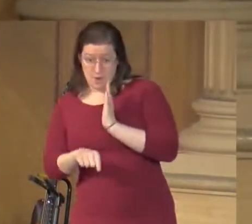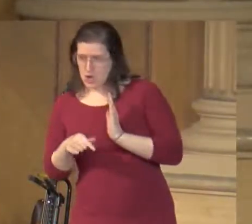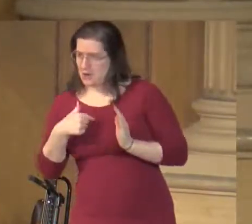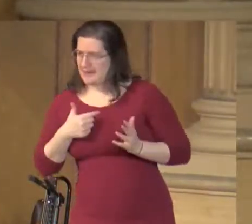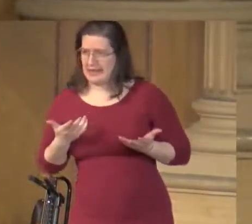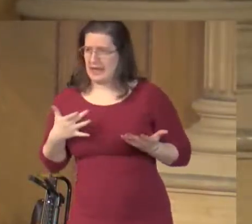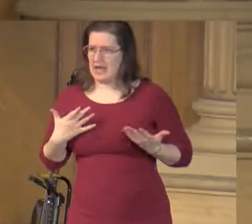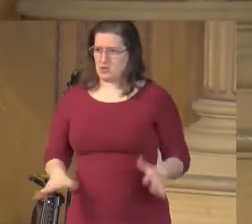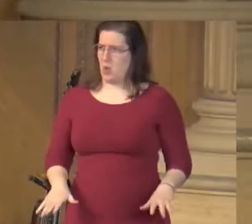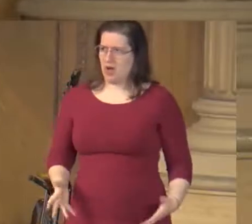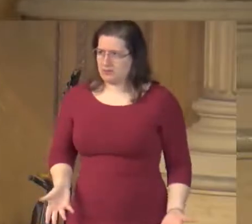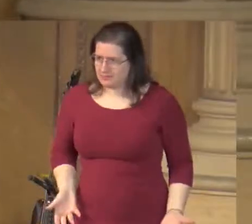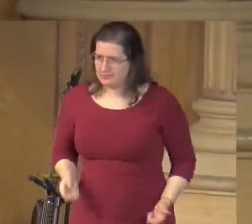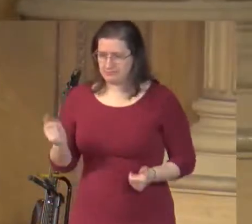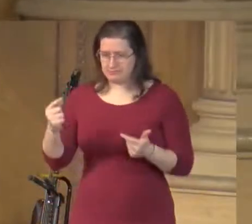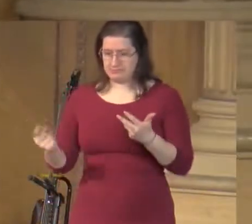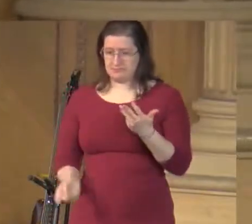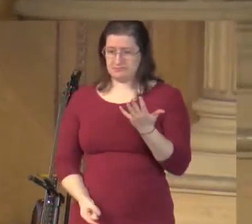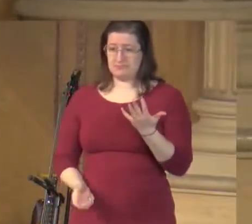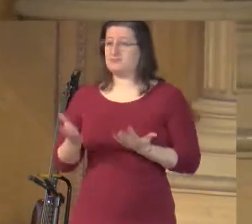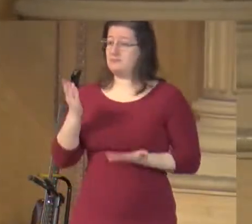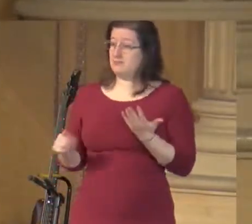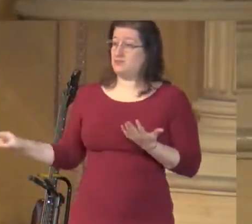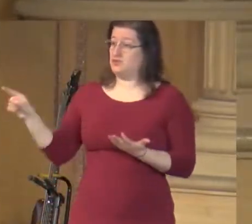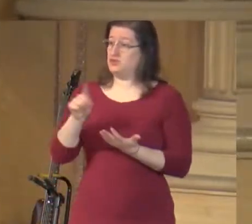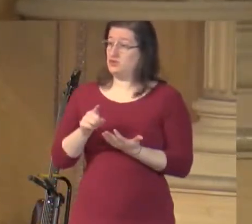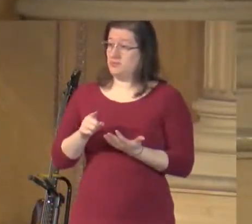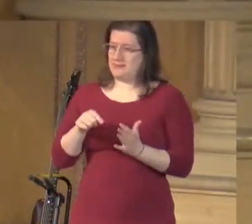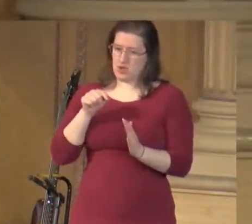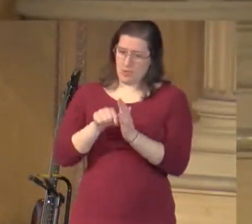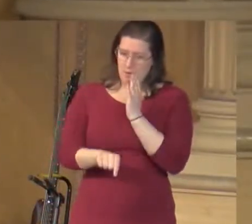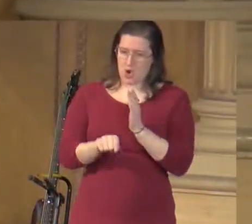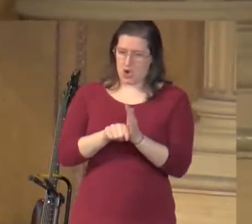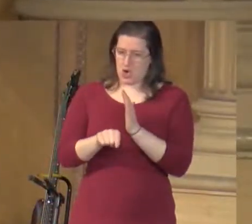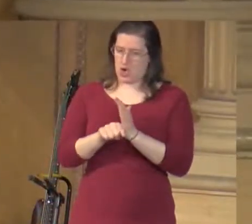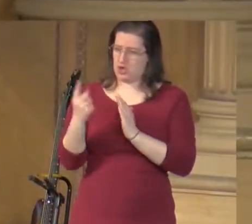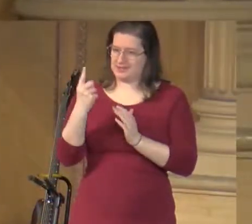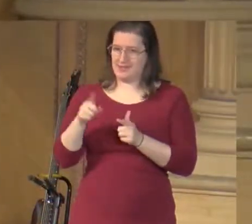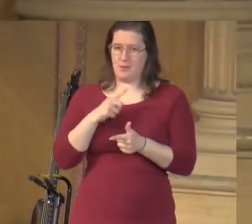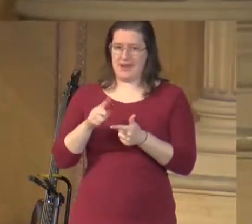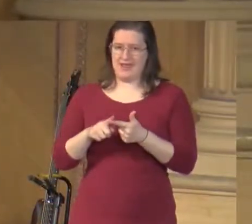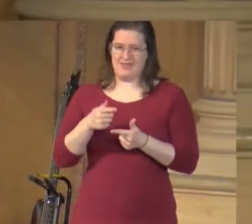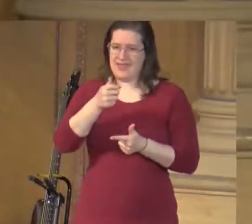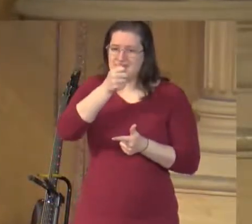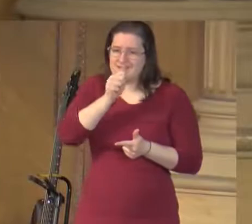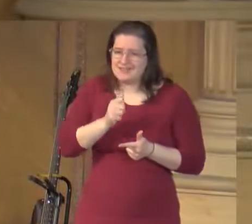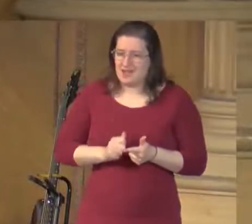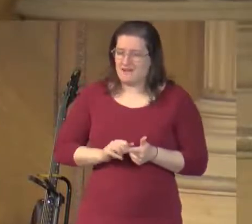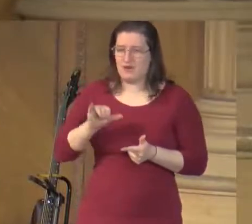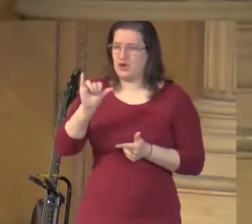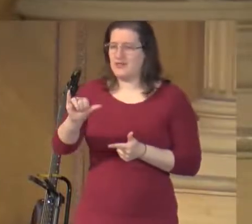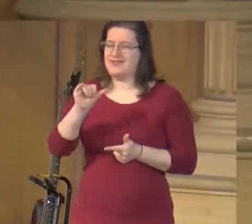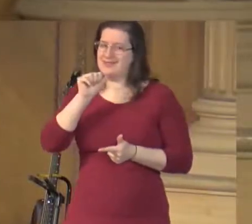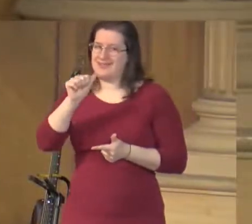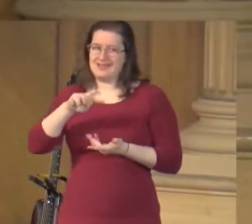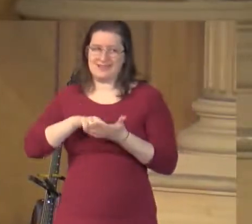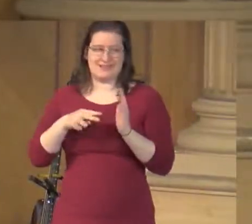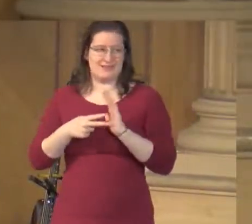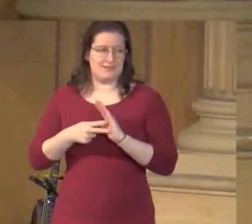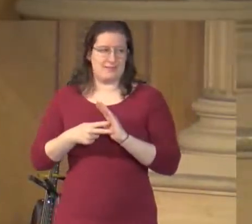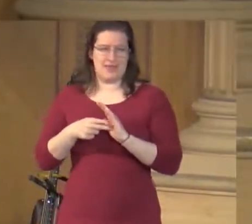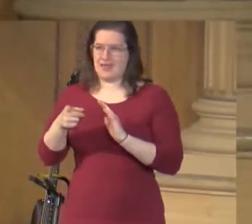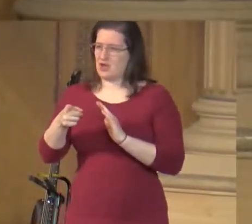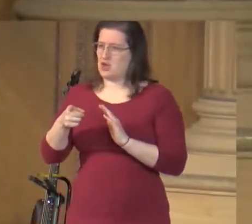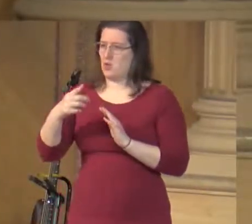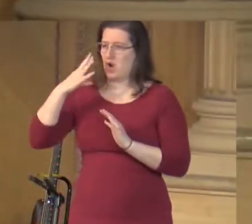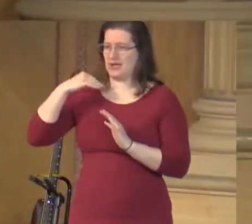he says that you might do those things and then suffer as a result of doing those things. Don't call that persecution. And then he kind of goes down into a little